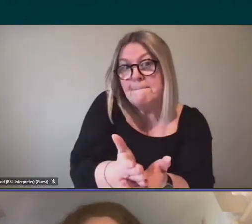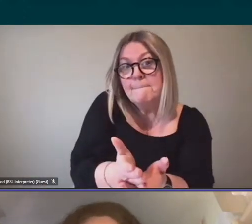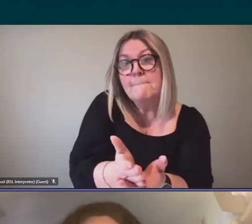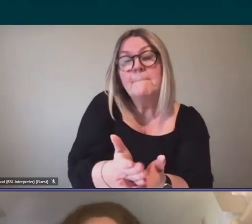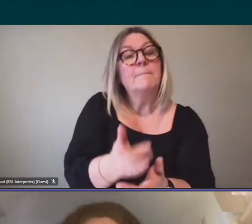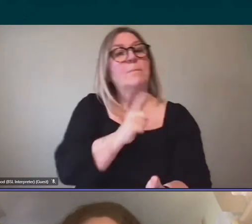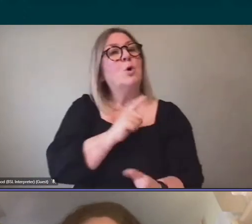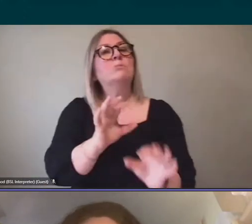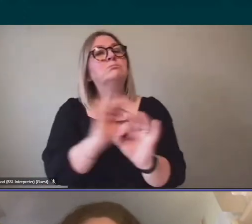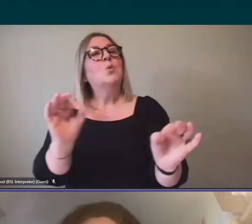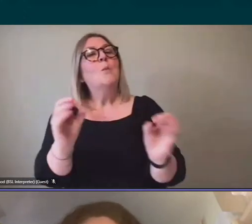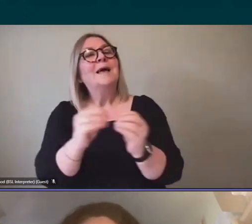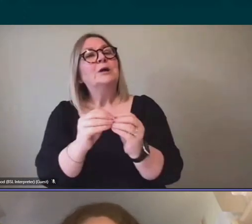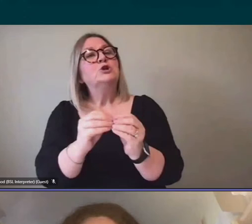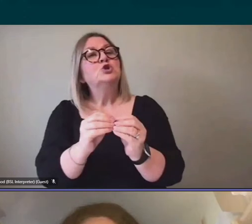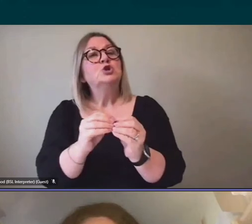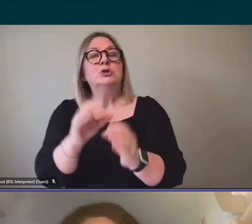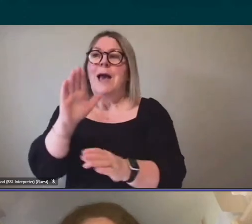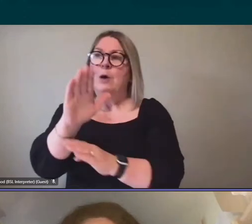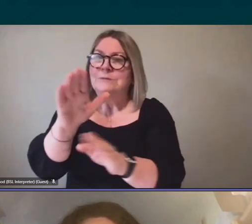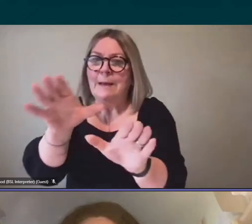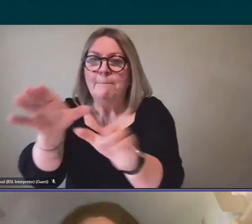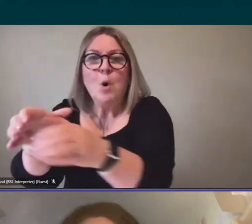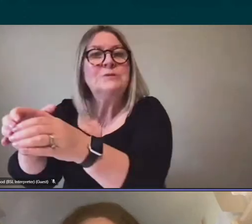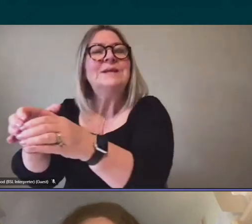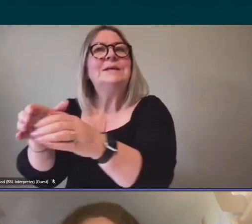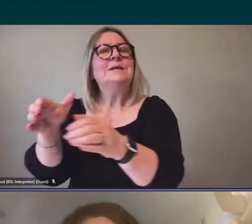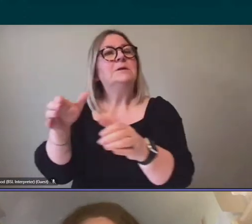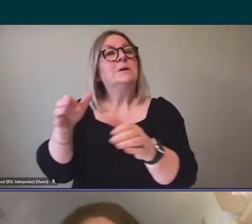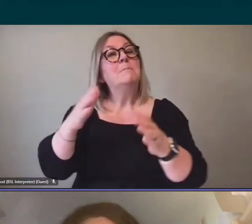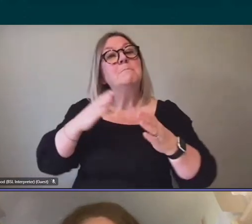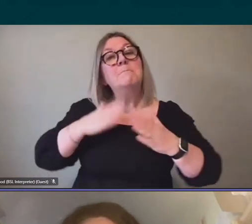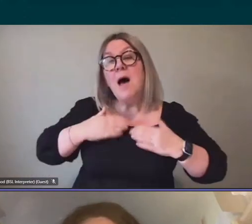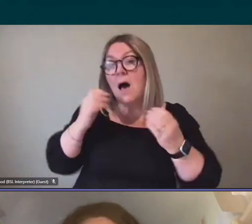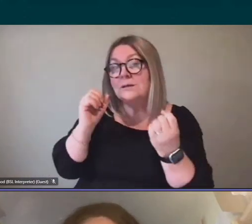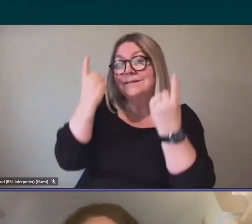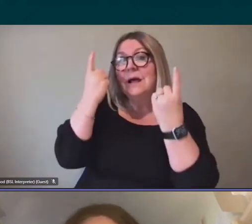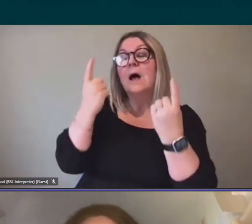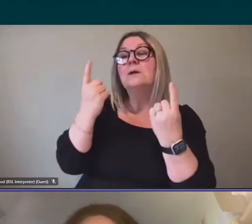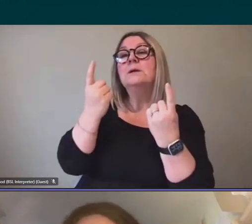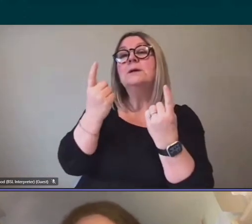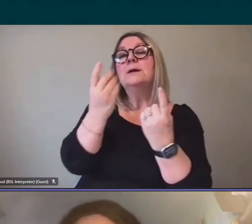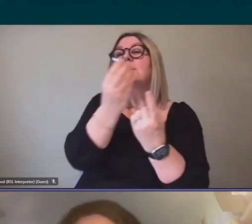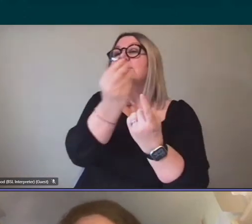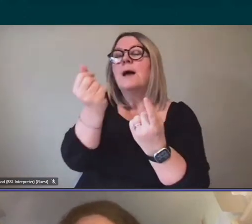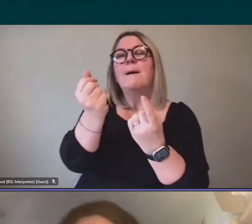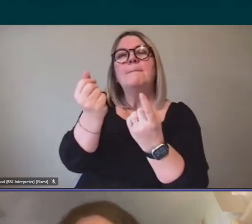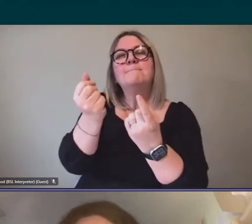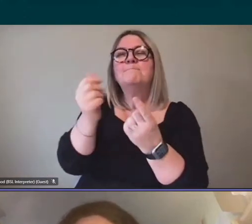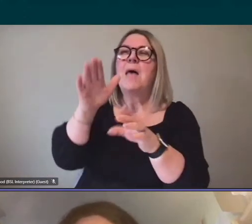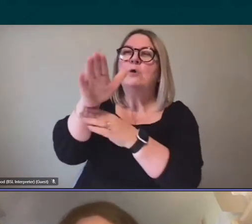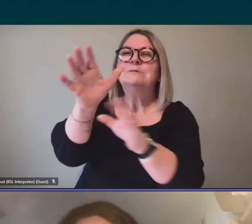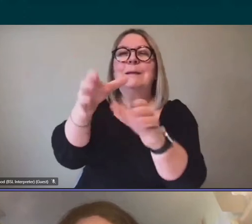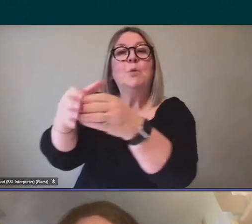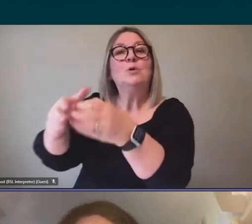no mention of outside bodies, and my understanding is some of the outside body positions are actually allocated to the role